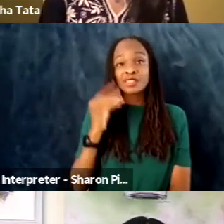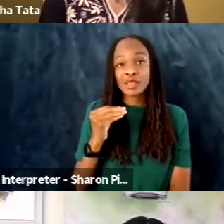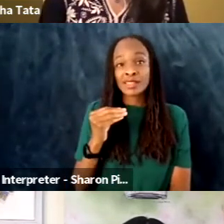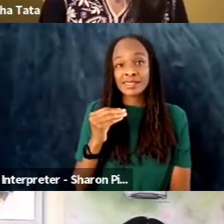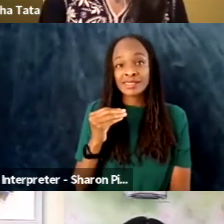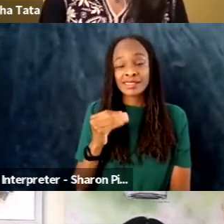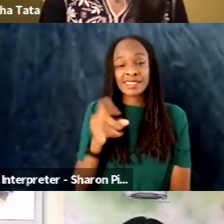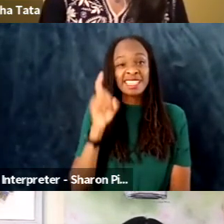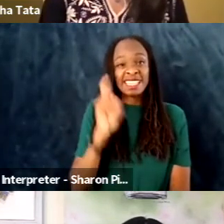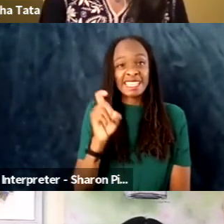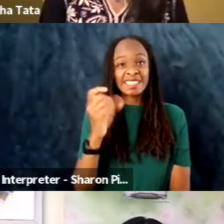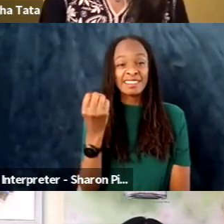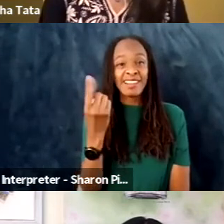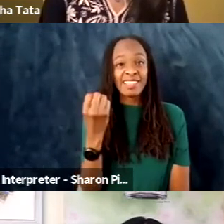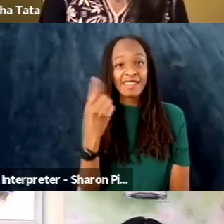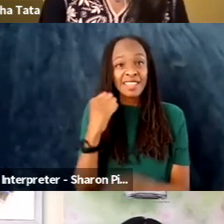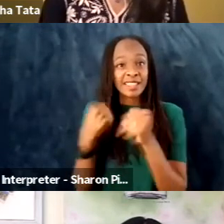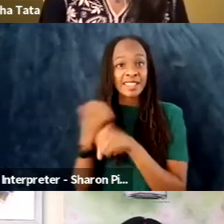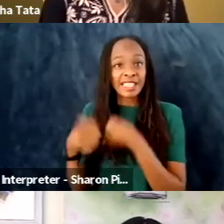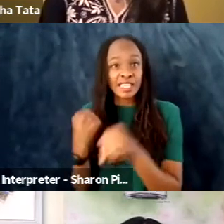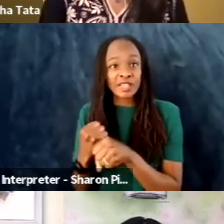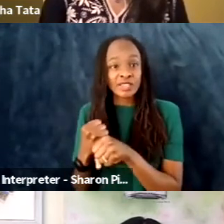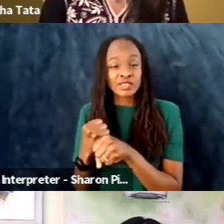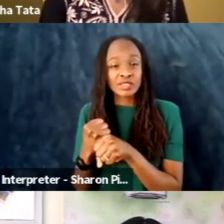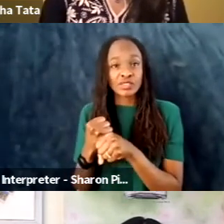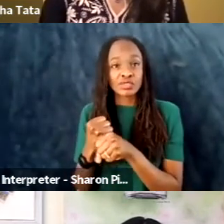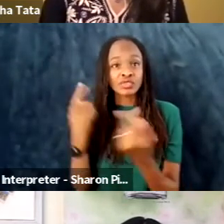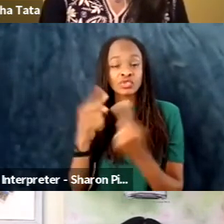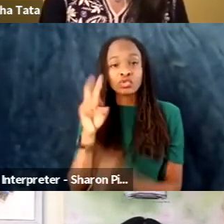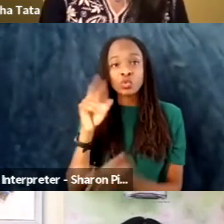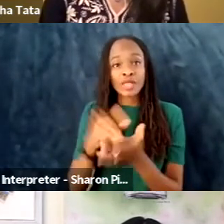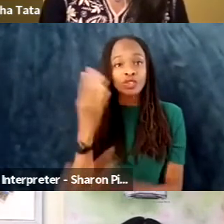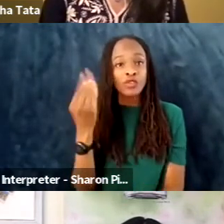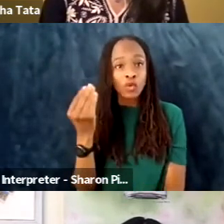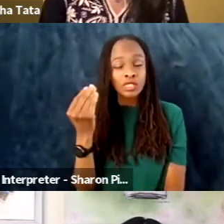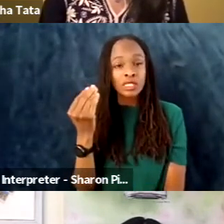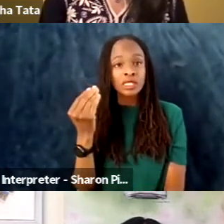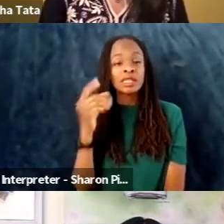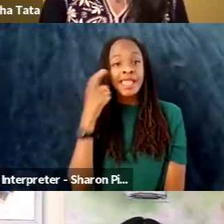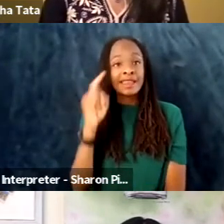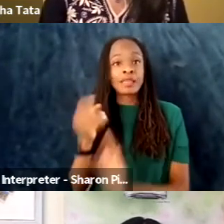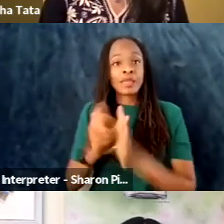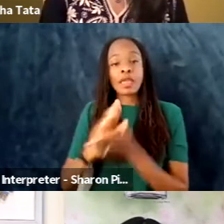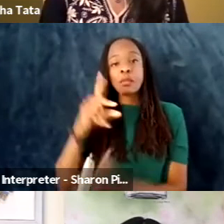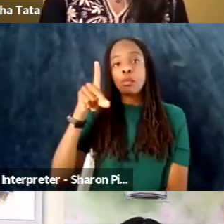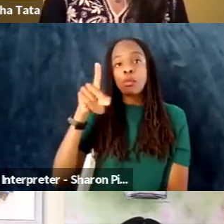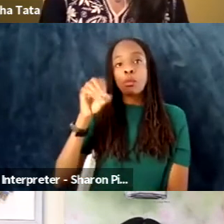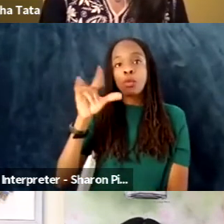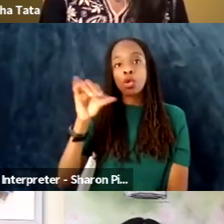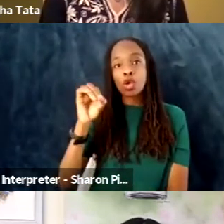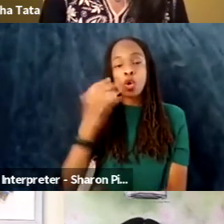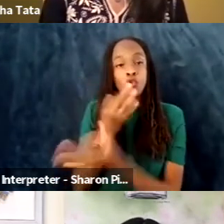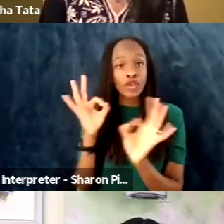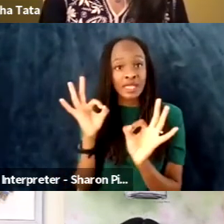11 years, and when in 2014, India was declared polio-free, God,